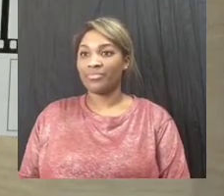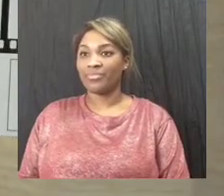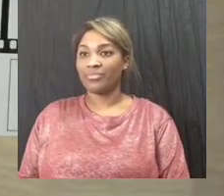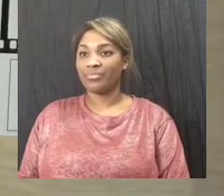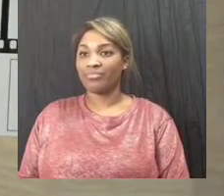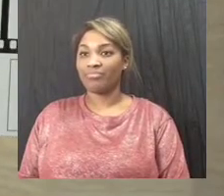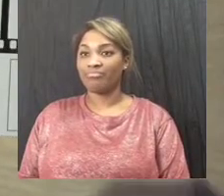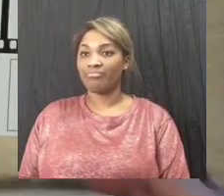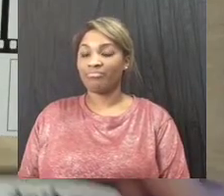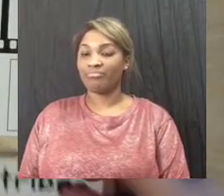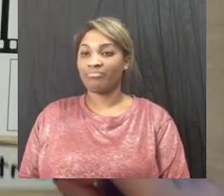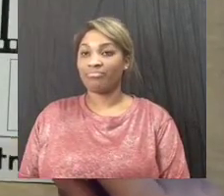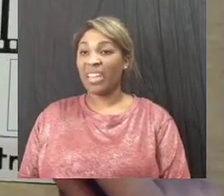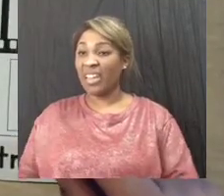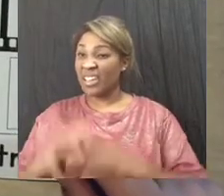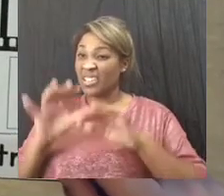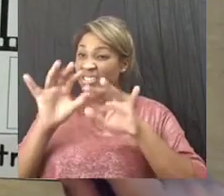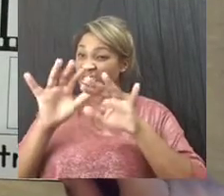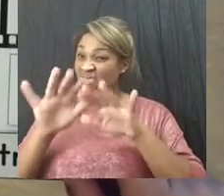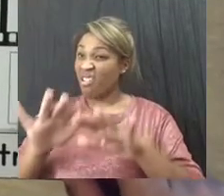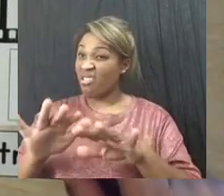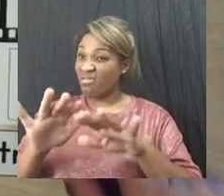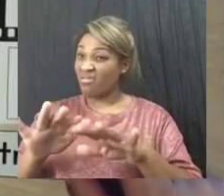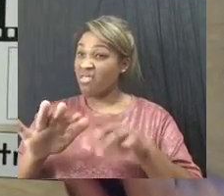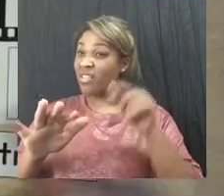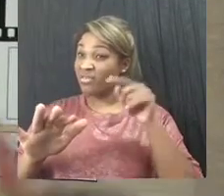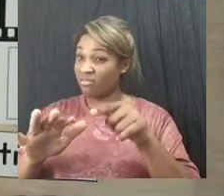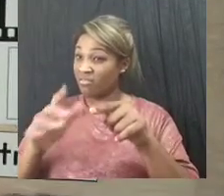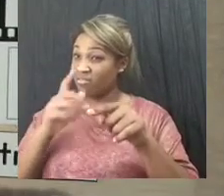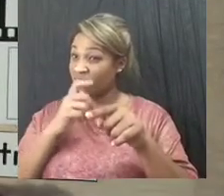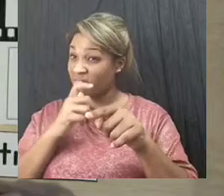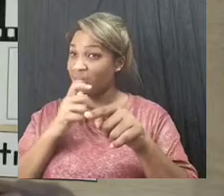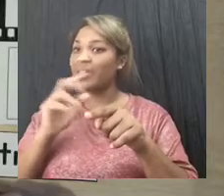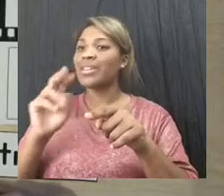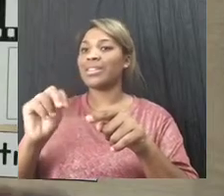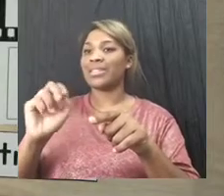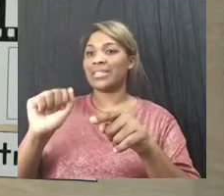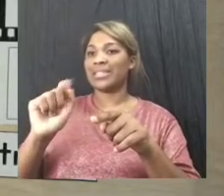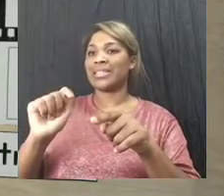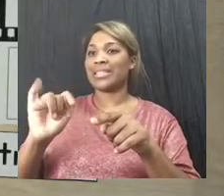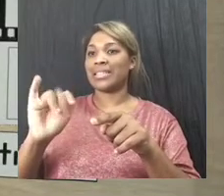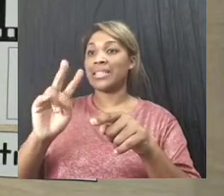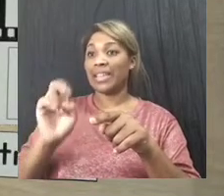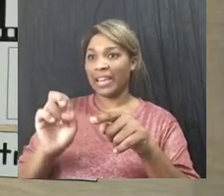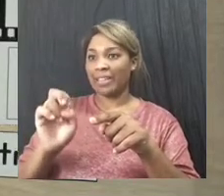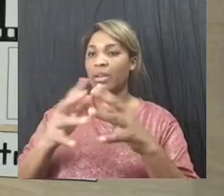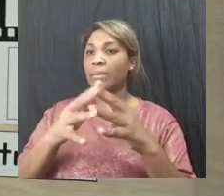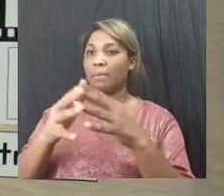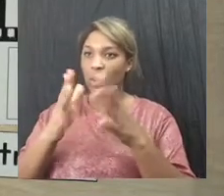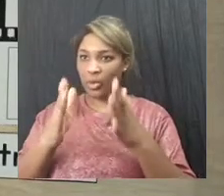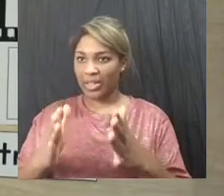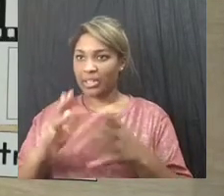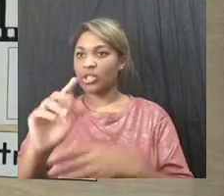They settled, and those were the Native American tribes.